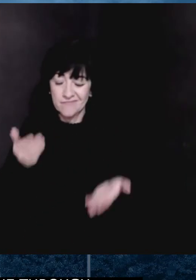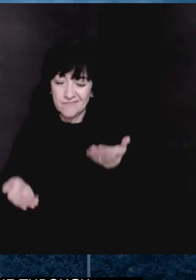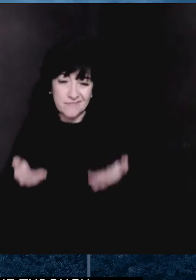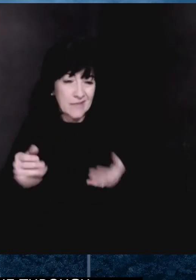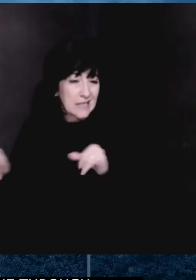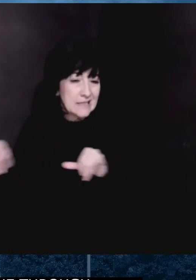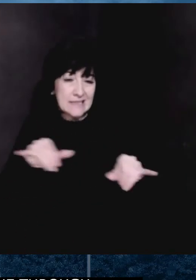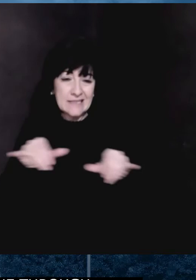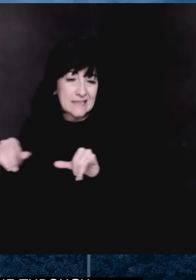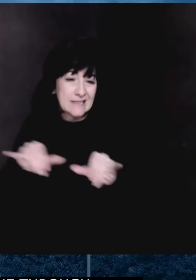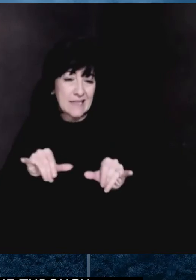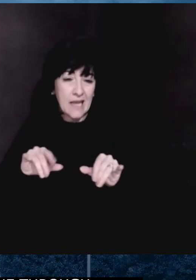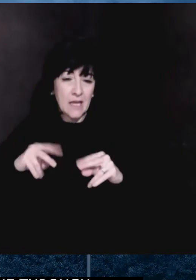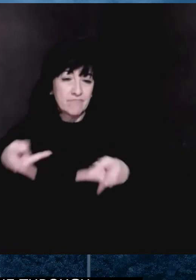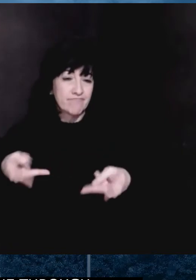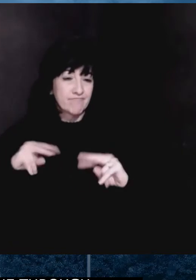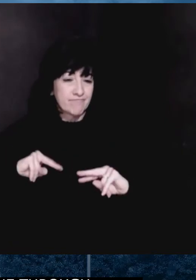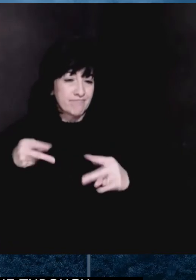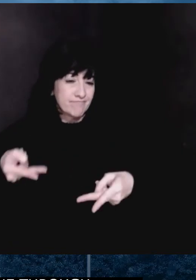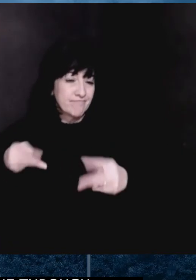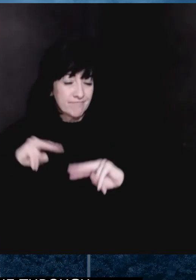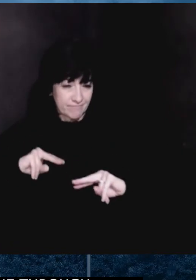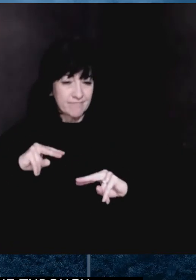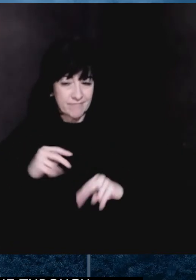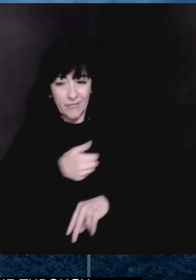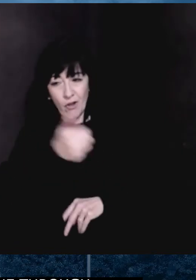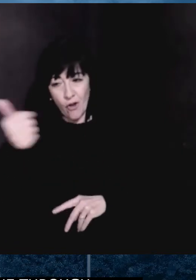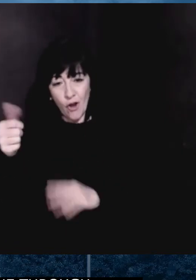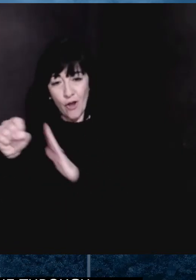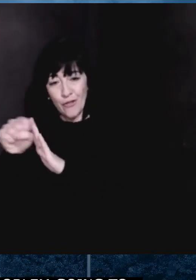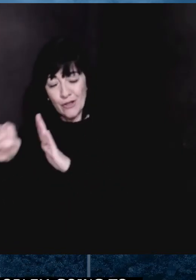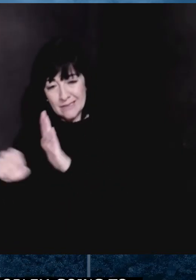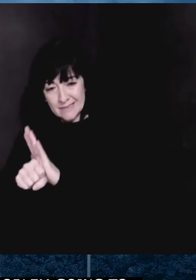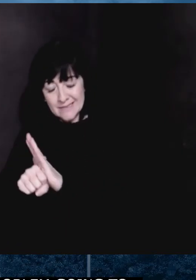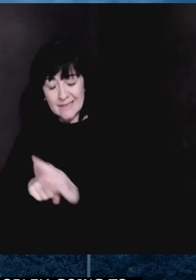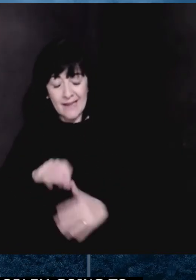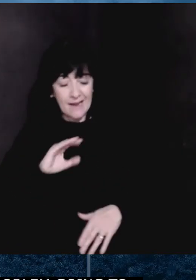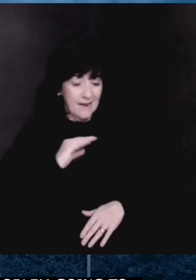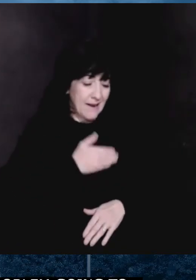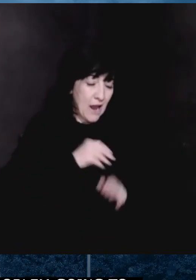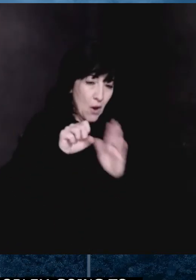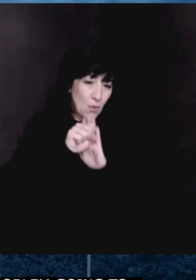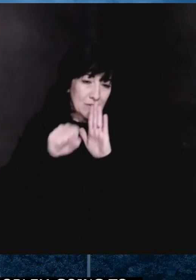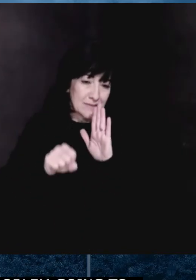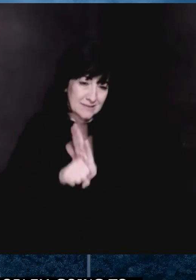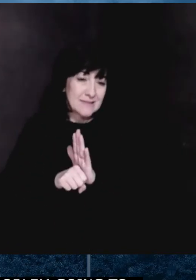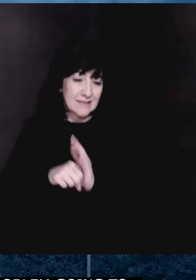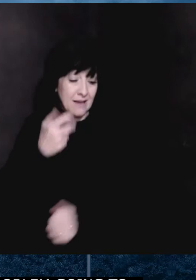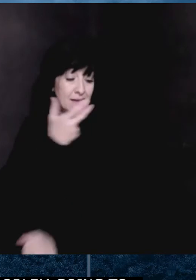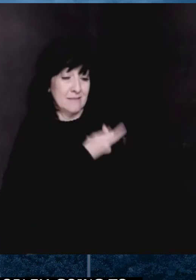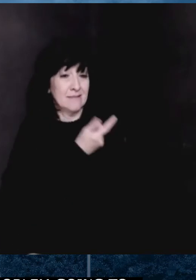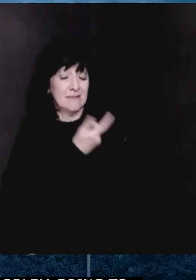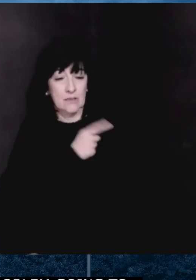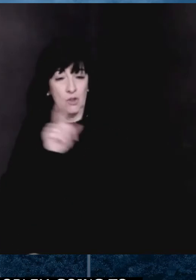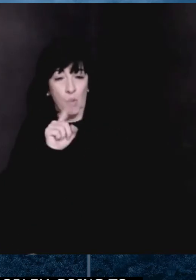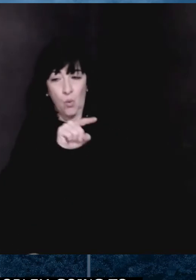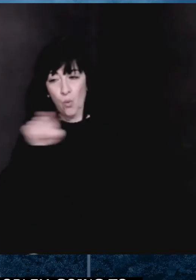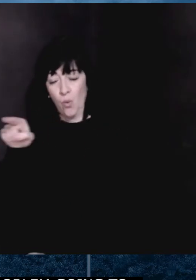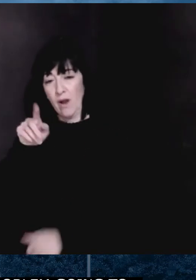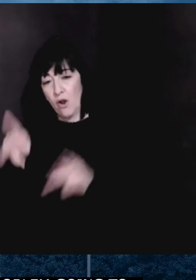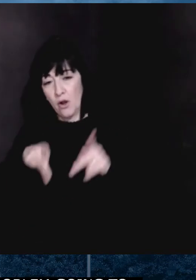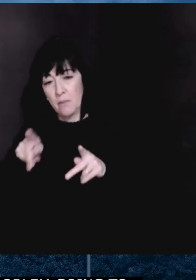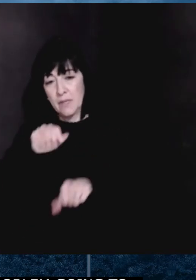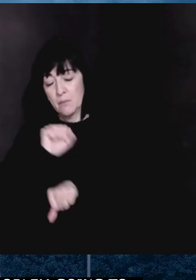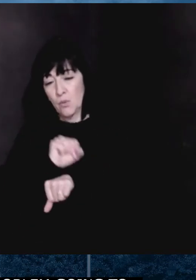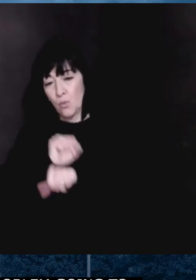across states where people, if they get vaccinated where they work. A quick follow-up to that too. I noticed